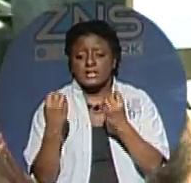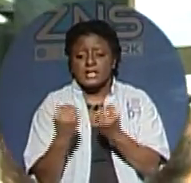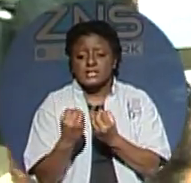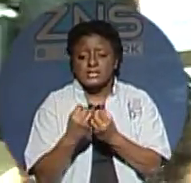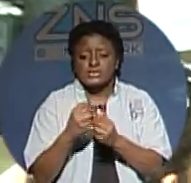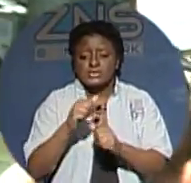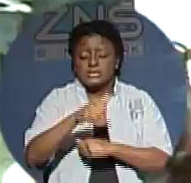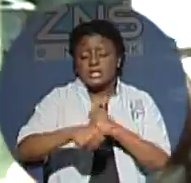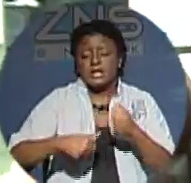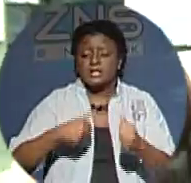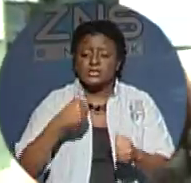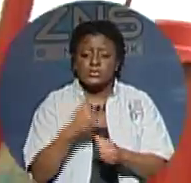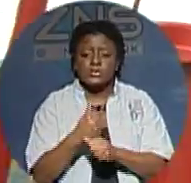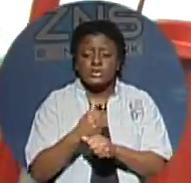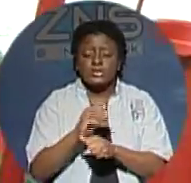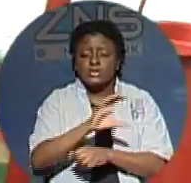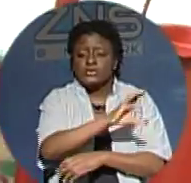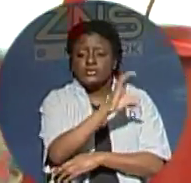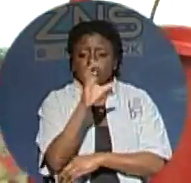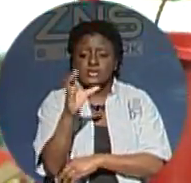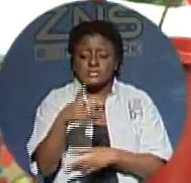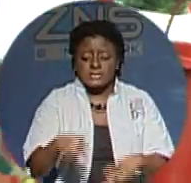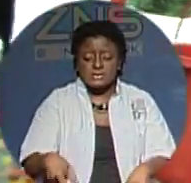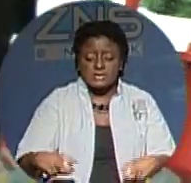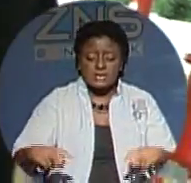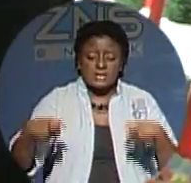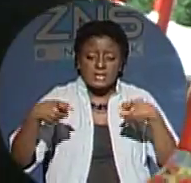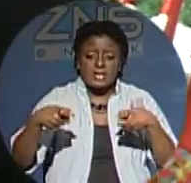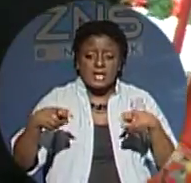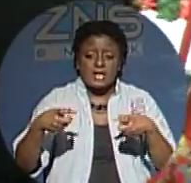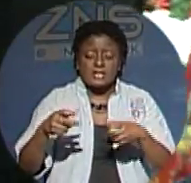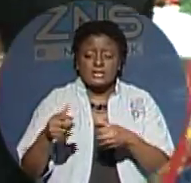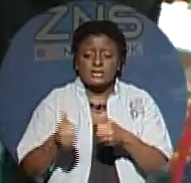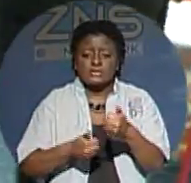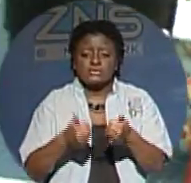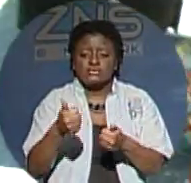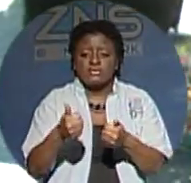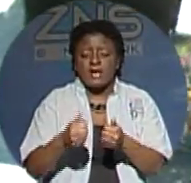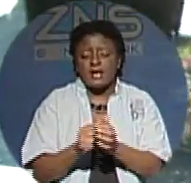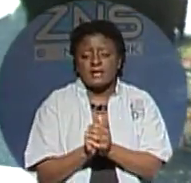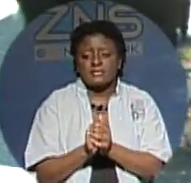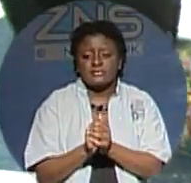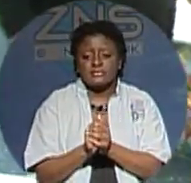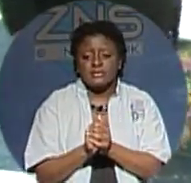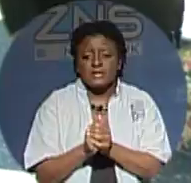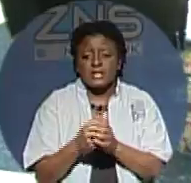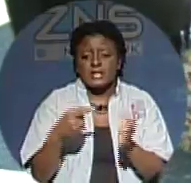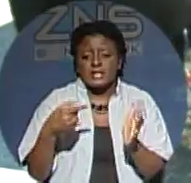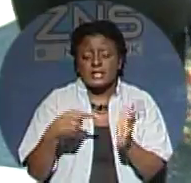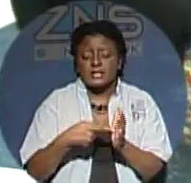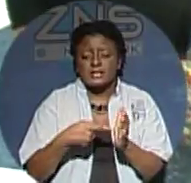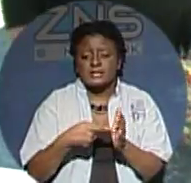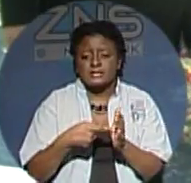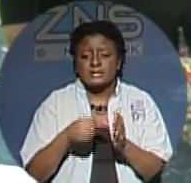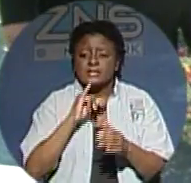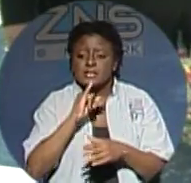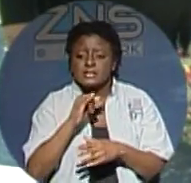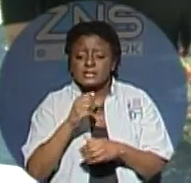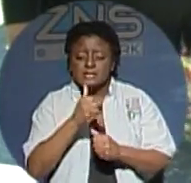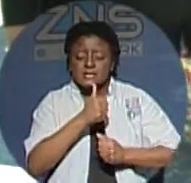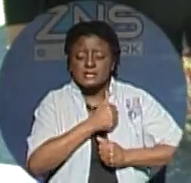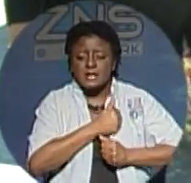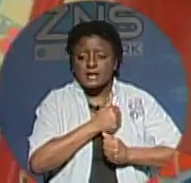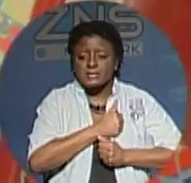was officially launched at the mall at Marathon today. It's the Salvation Army's signature event to welcome in the Christmas